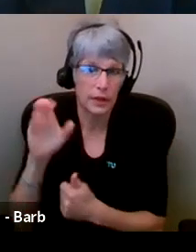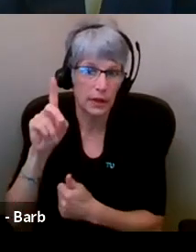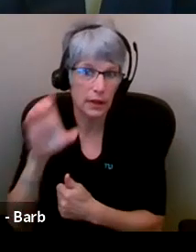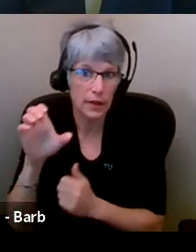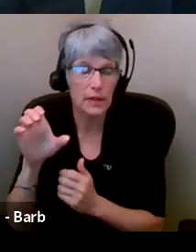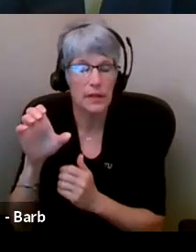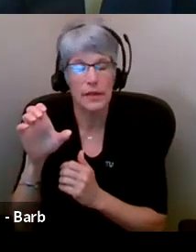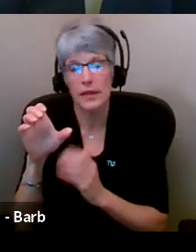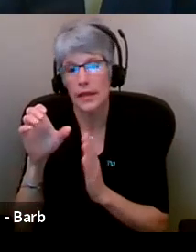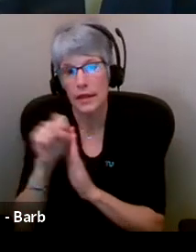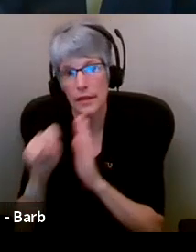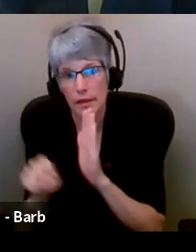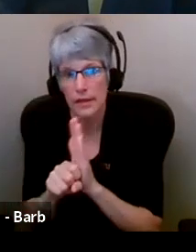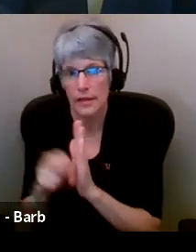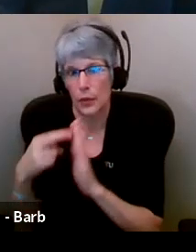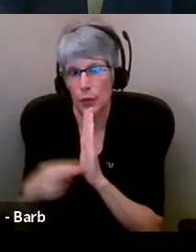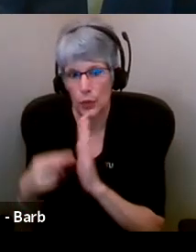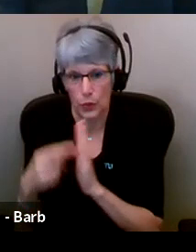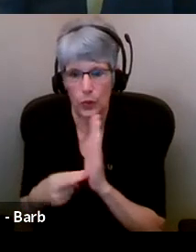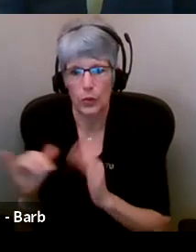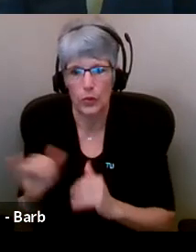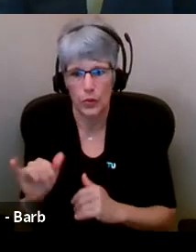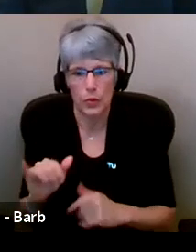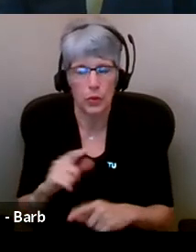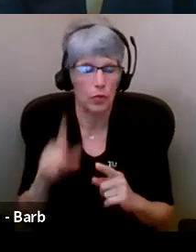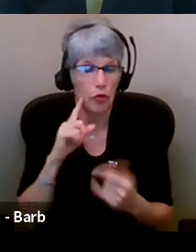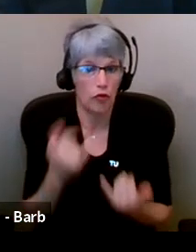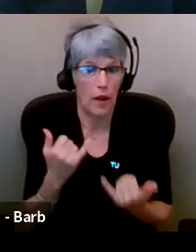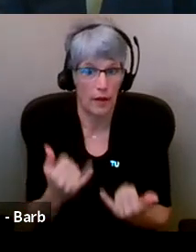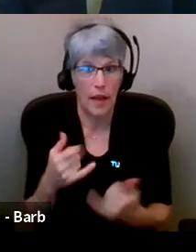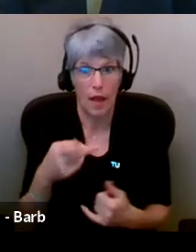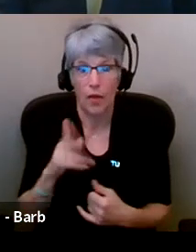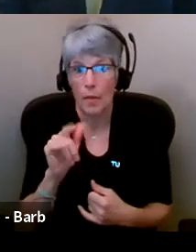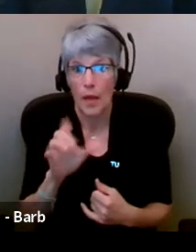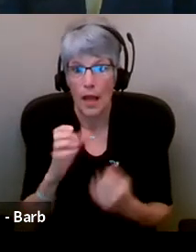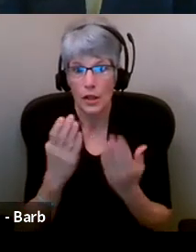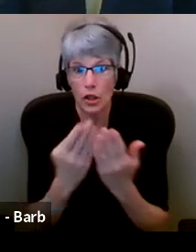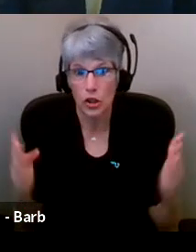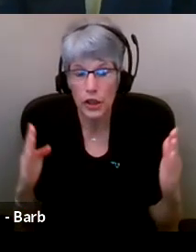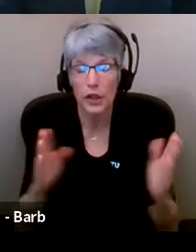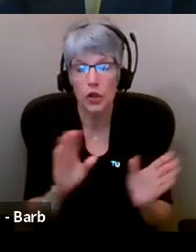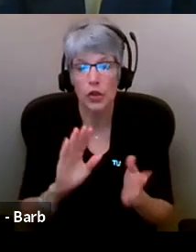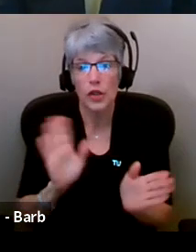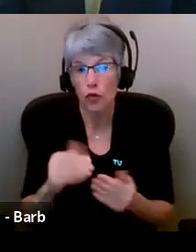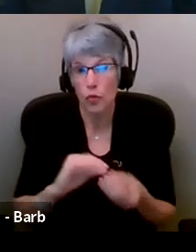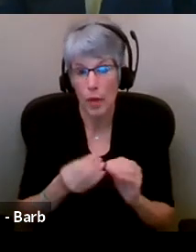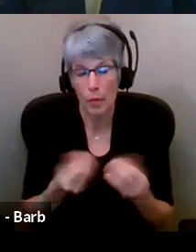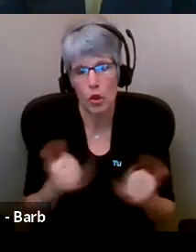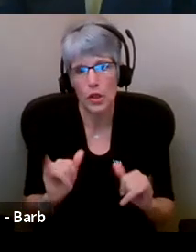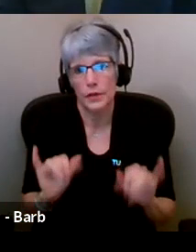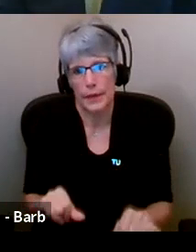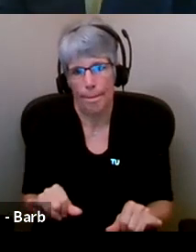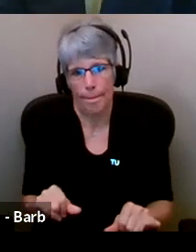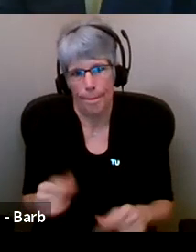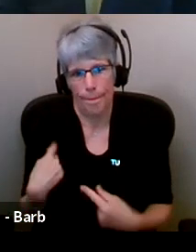are any changes at any point in time, we'd be in touch with campus. But for right now, the plastic shields and the room capacities are staying in place.